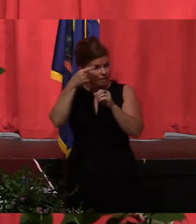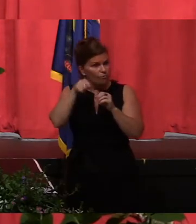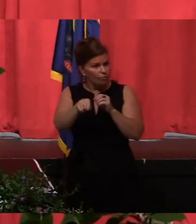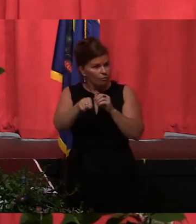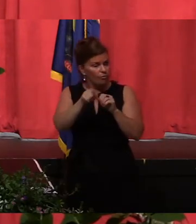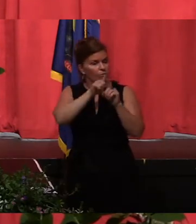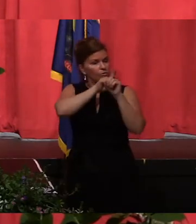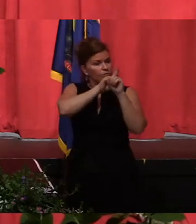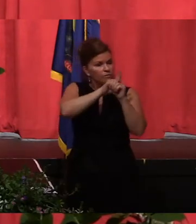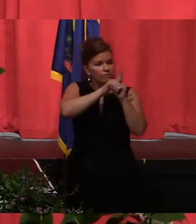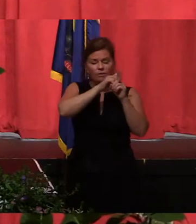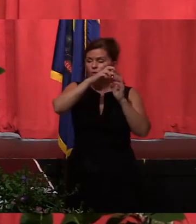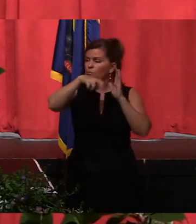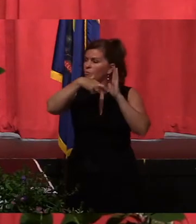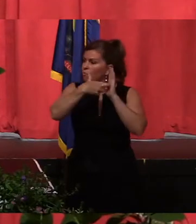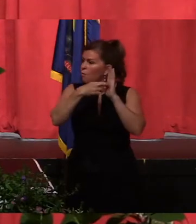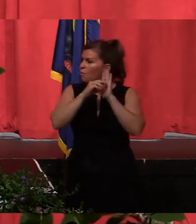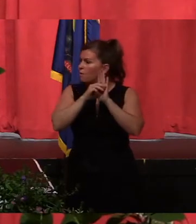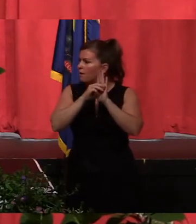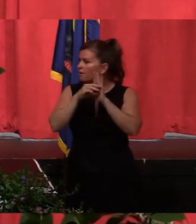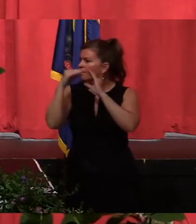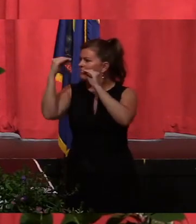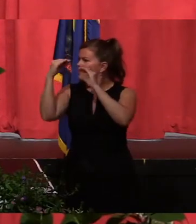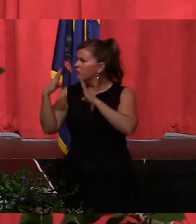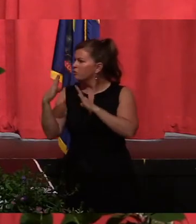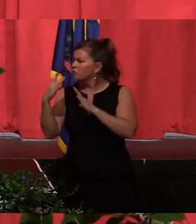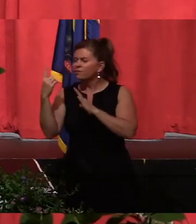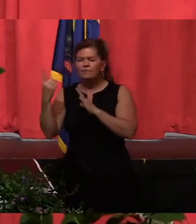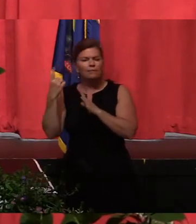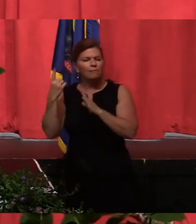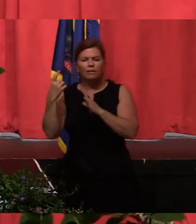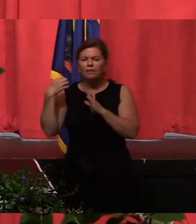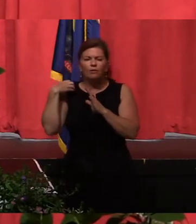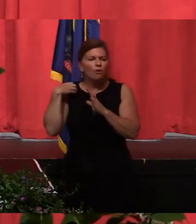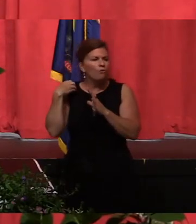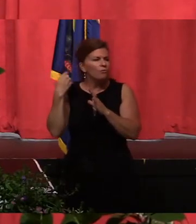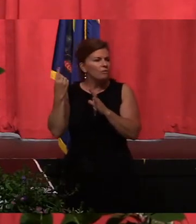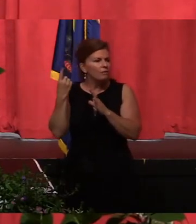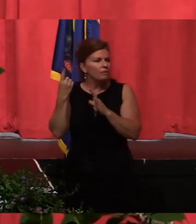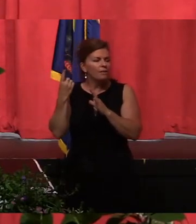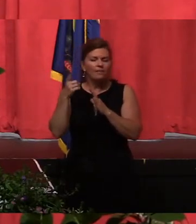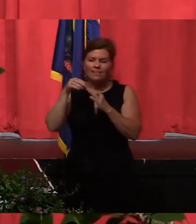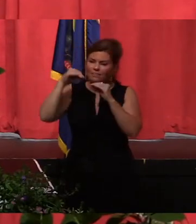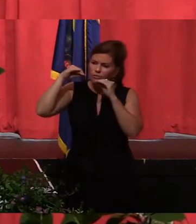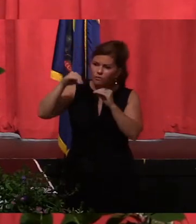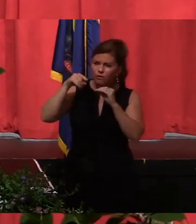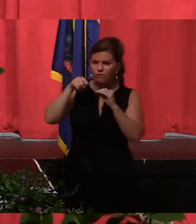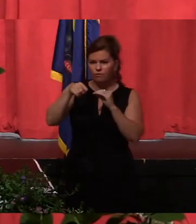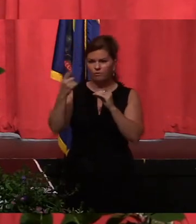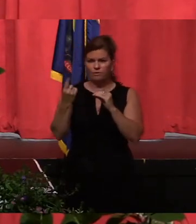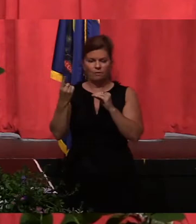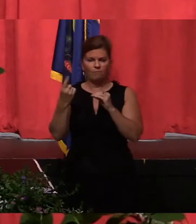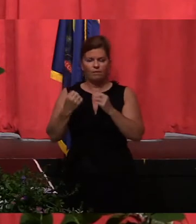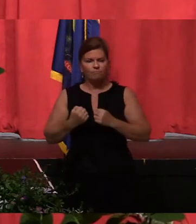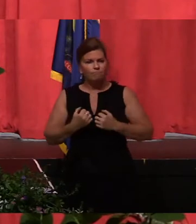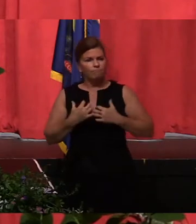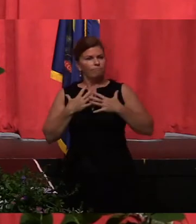role model, or a teacher from whom you've learned something valuable. Someone who has enriched your life in some